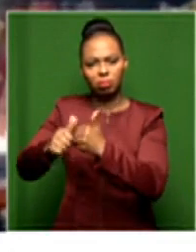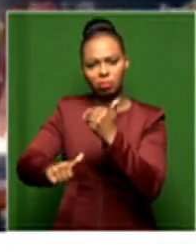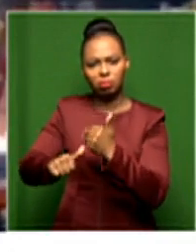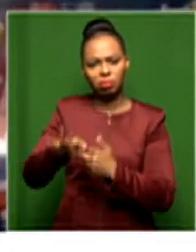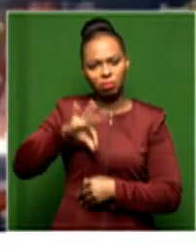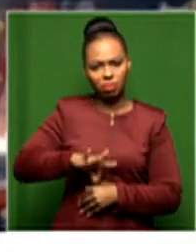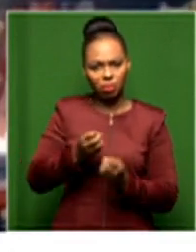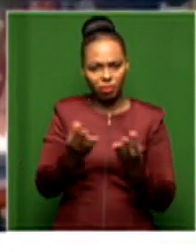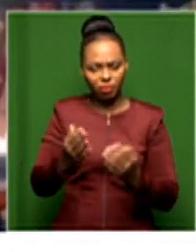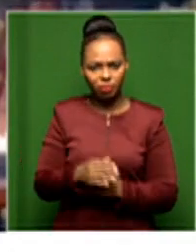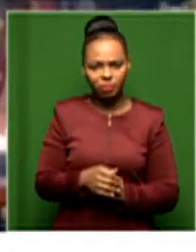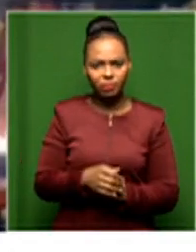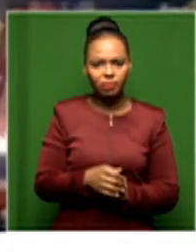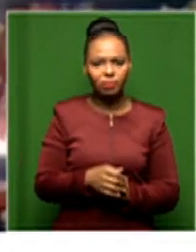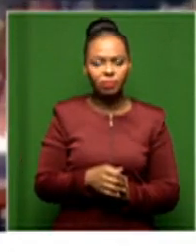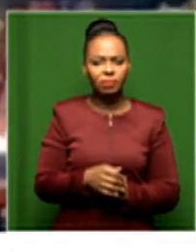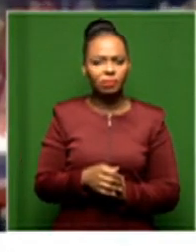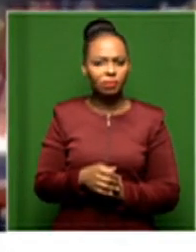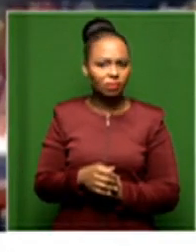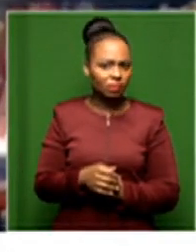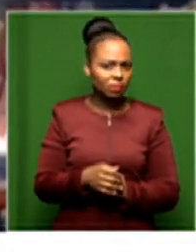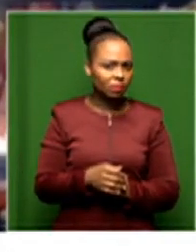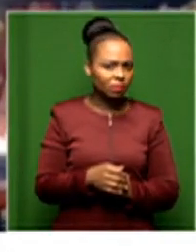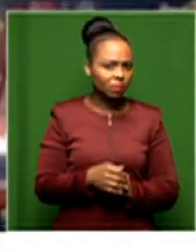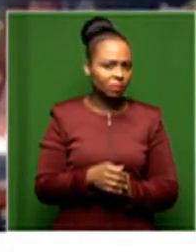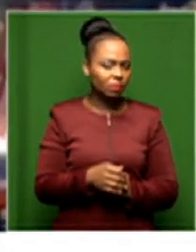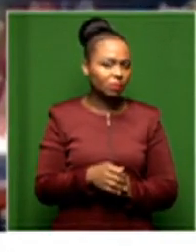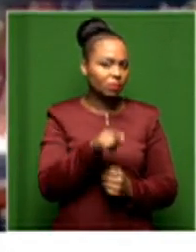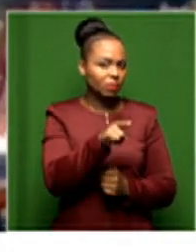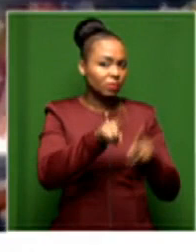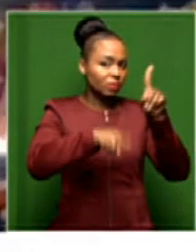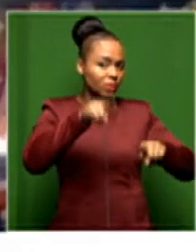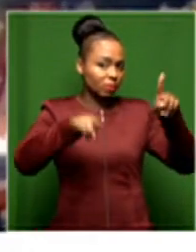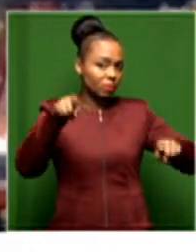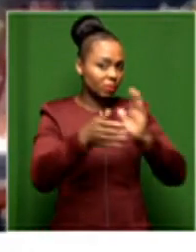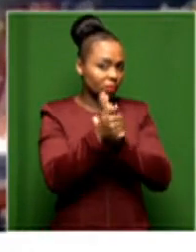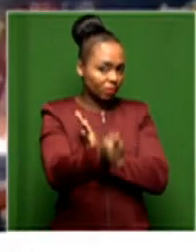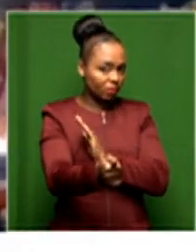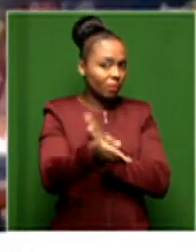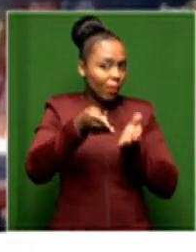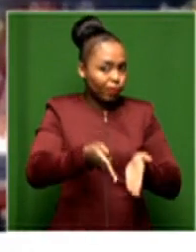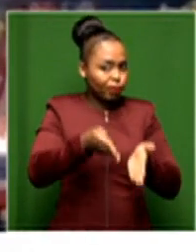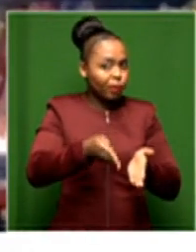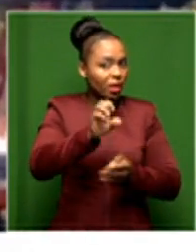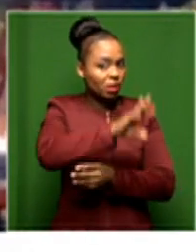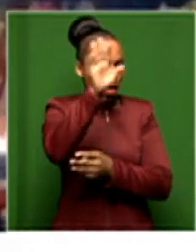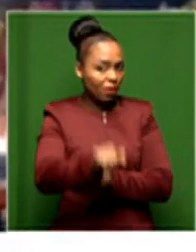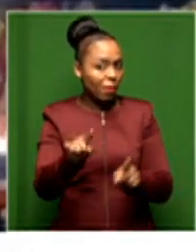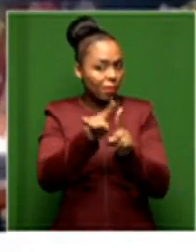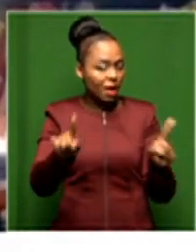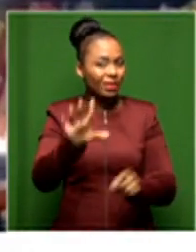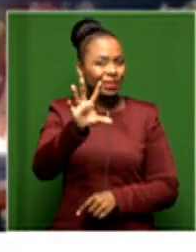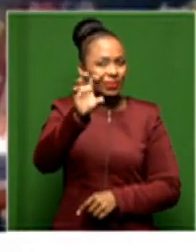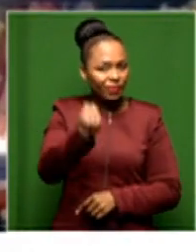our tonnage is minuscule in the chain of recycling that happens in South Africa. But the 50,000